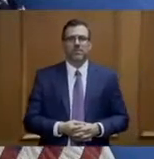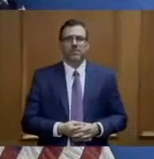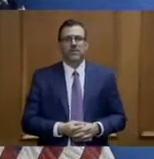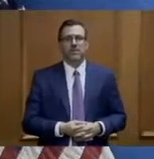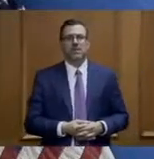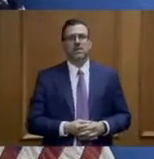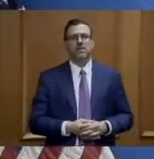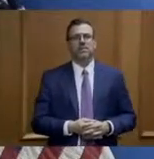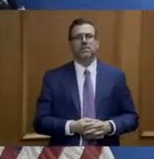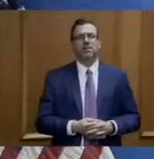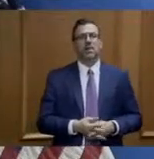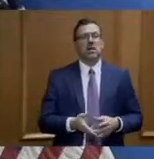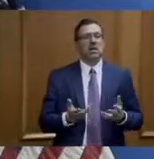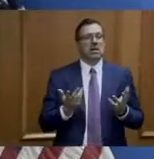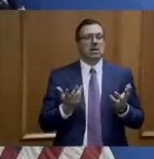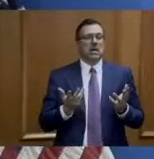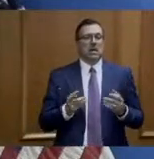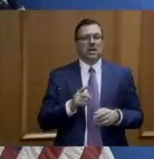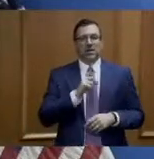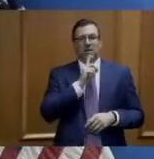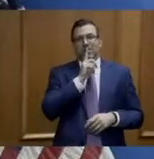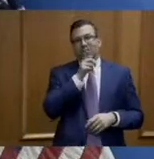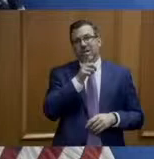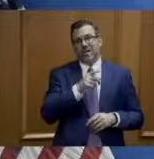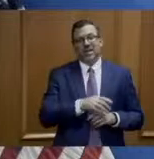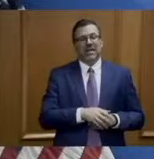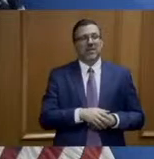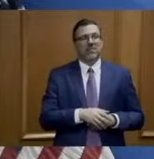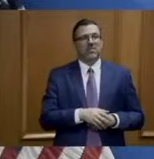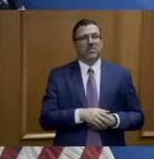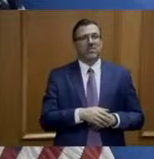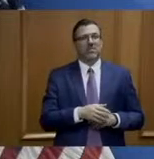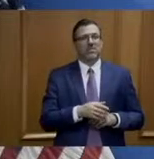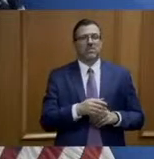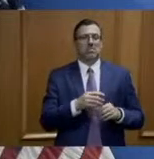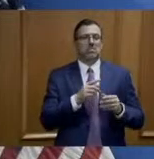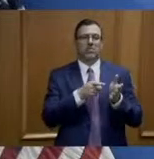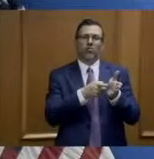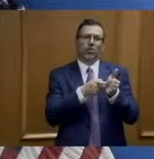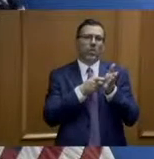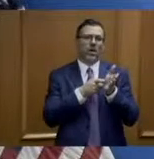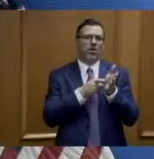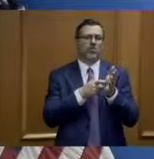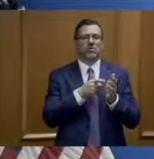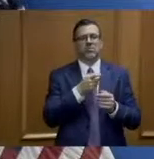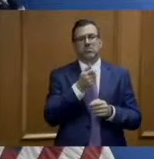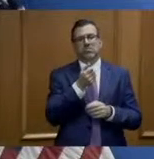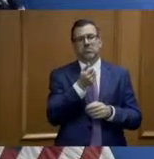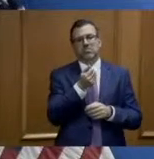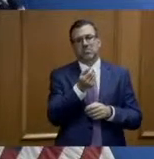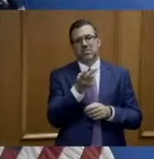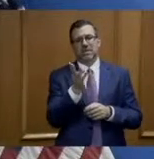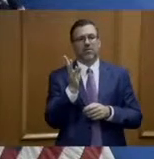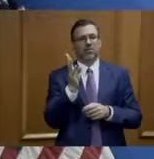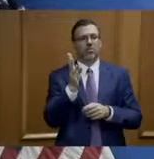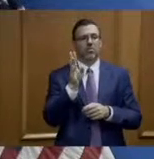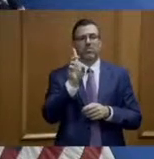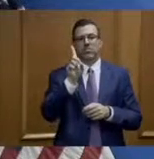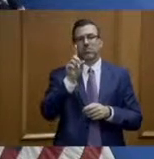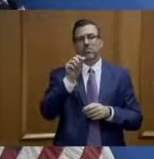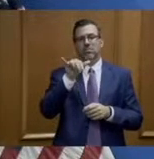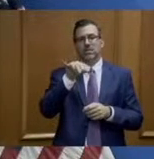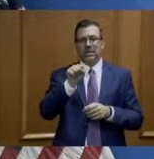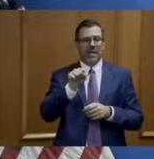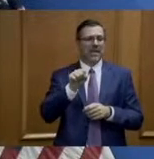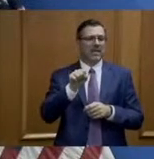It's really just a matter of utility. It takes several days to, once we identify